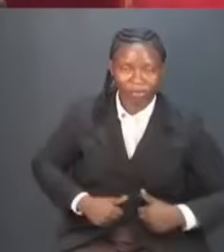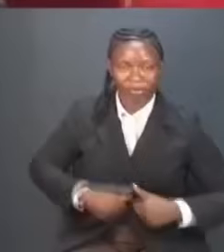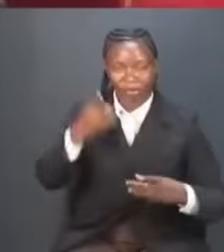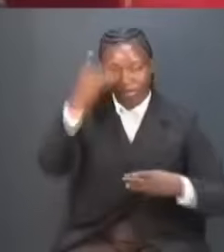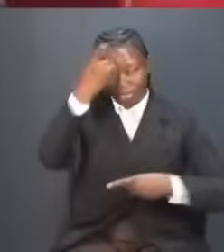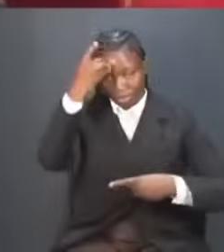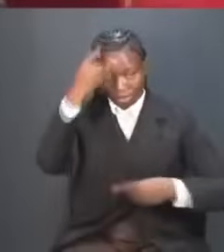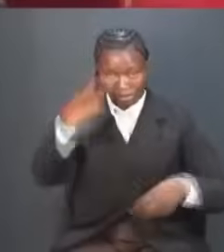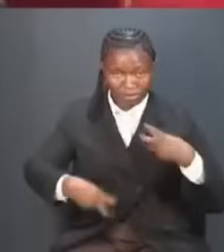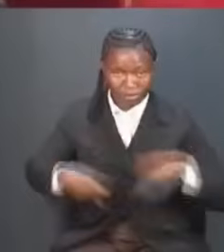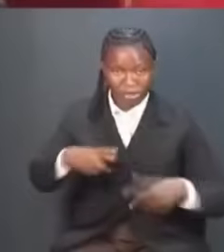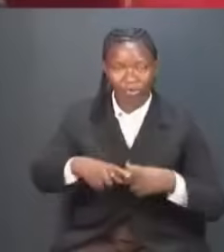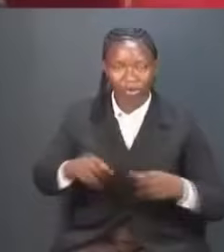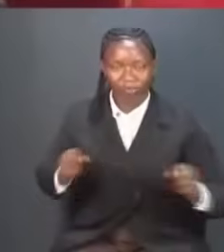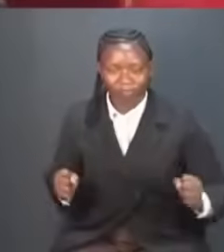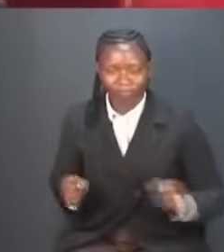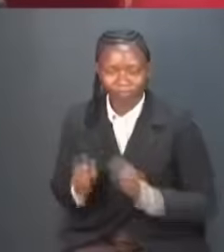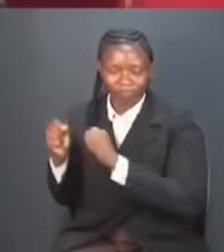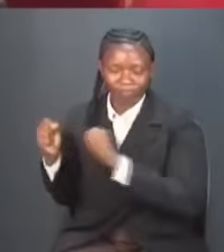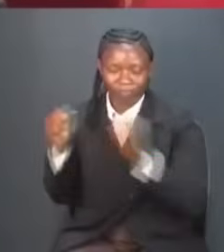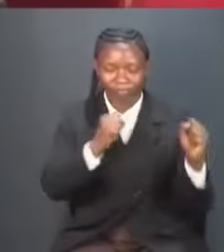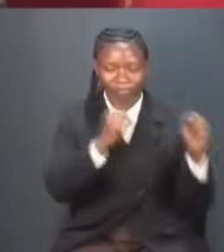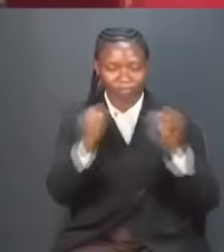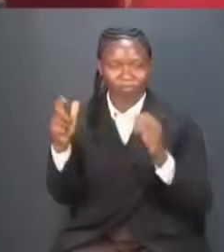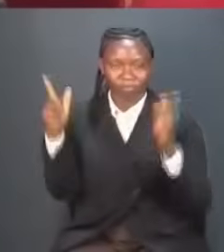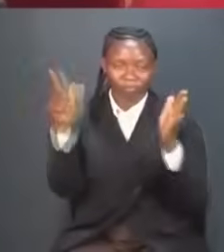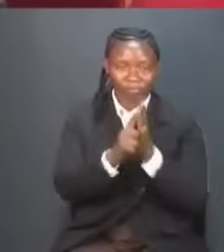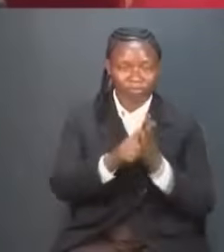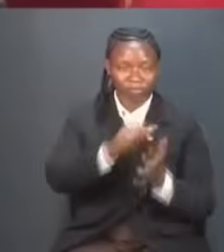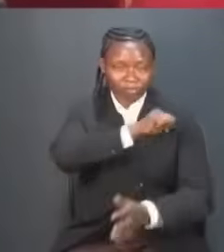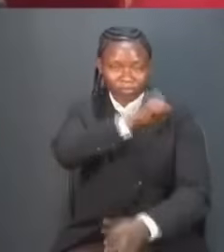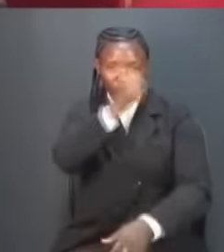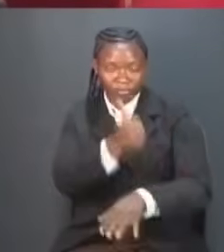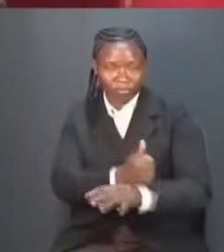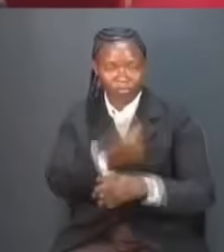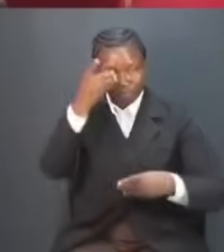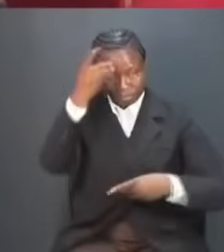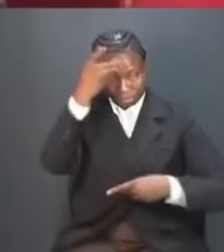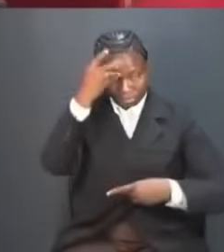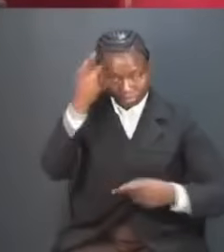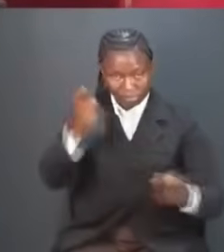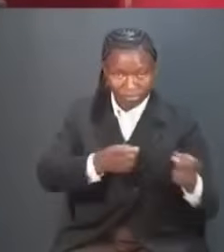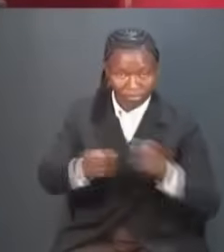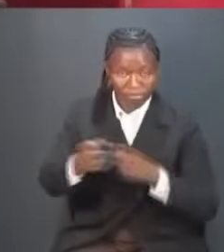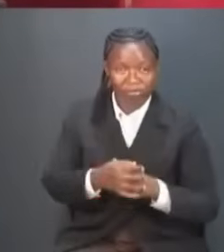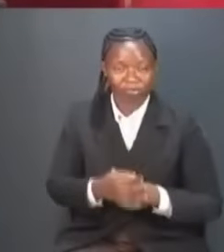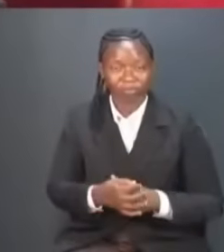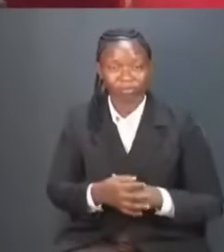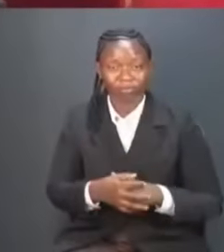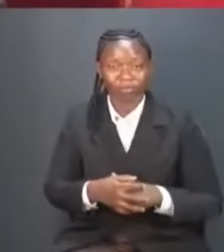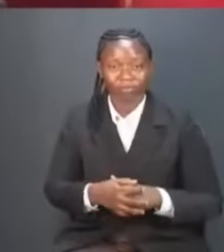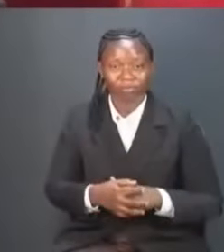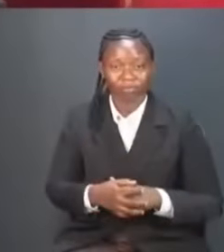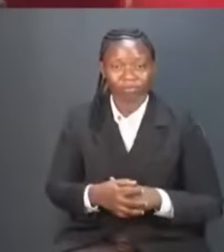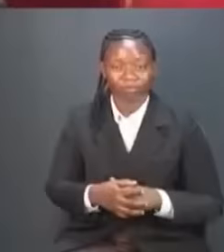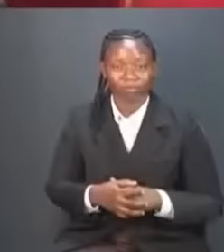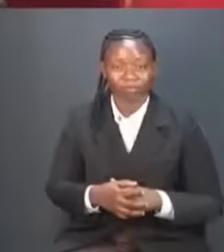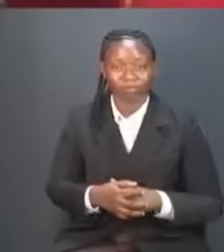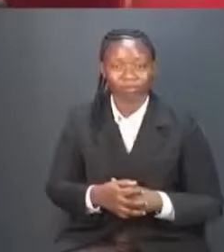and to strengthen the legal authority for disease control measures, including inspection,